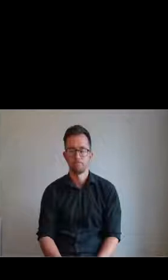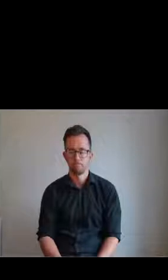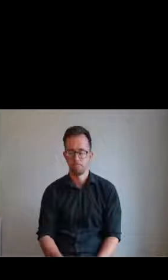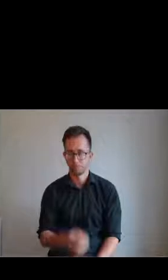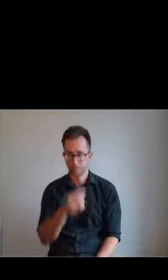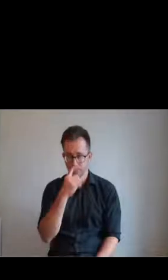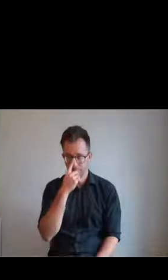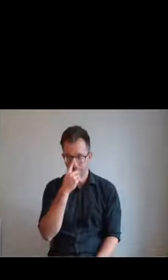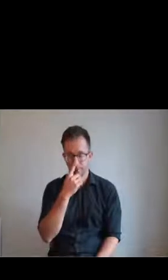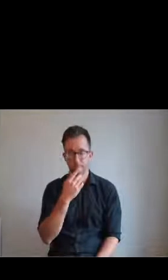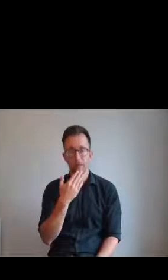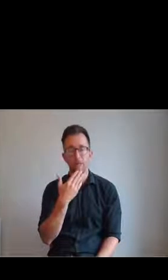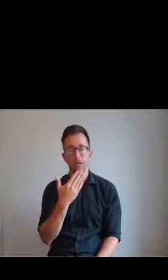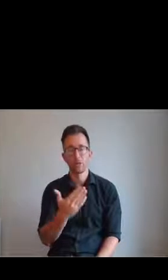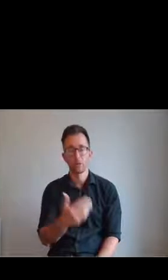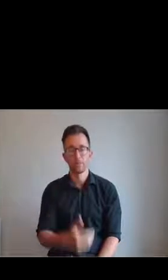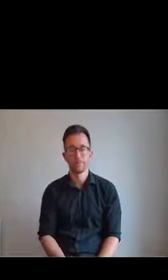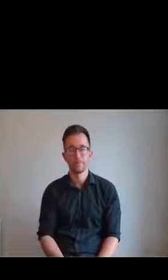Thank you.